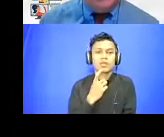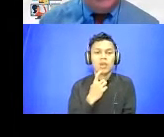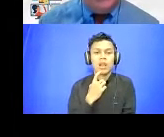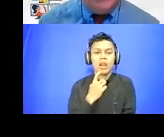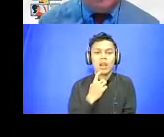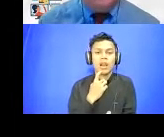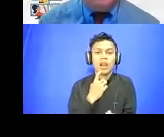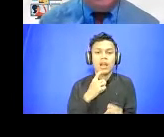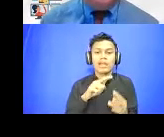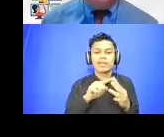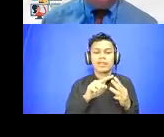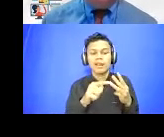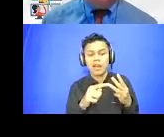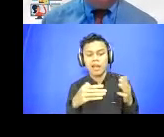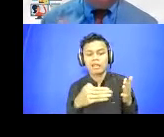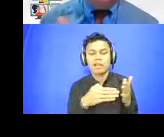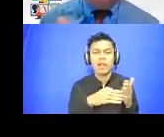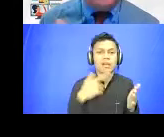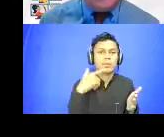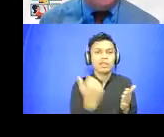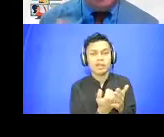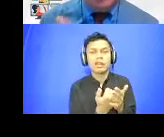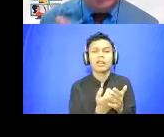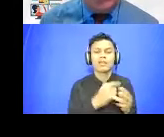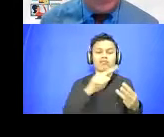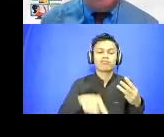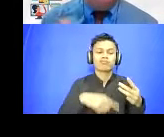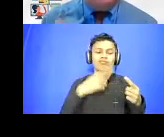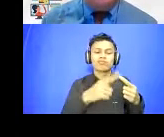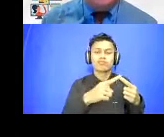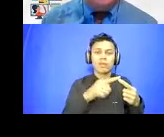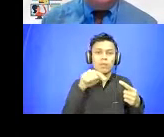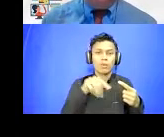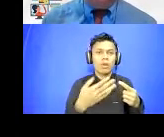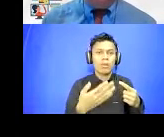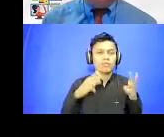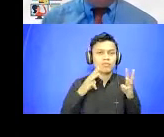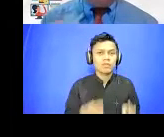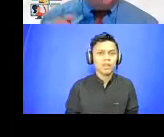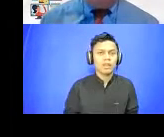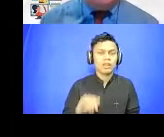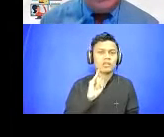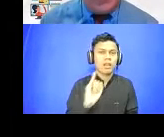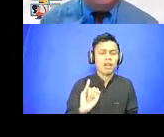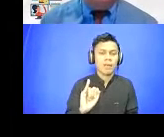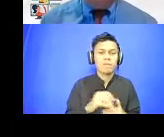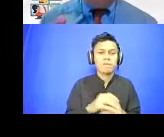First, ethical mistakes. Mistakes, good people who make mistakes. They don't